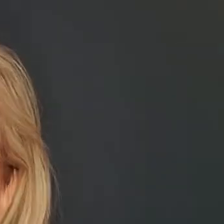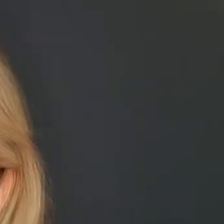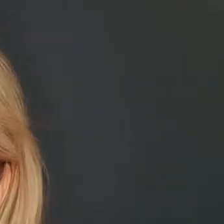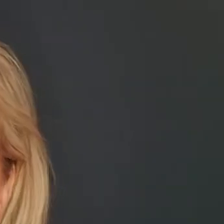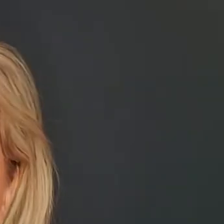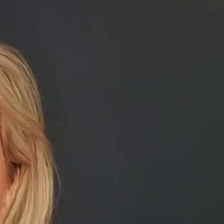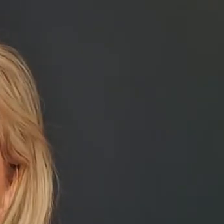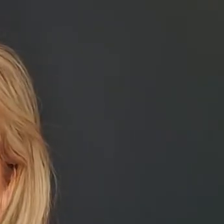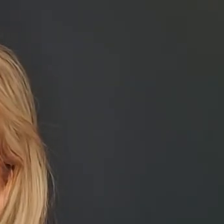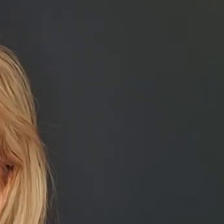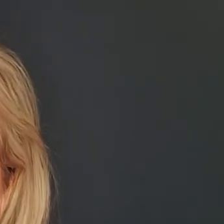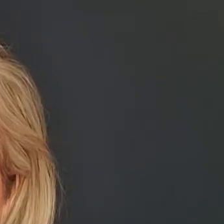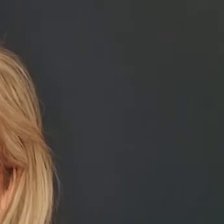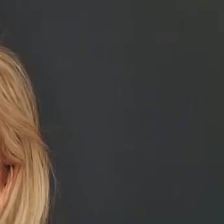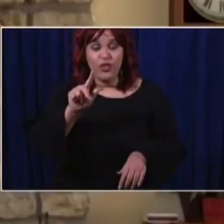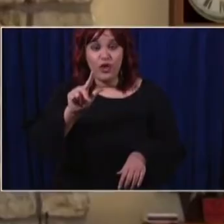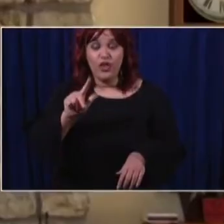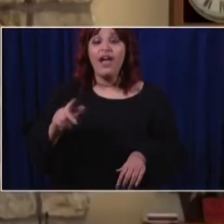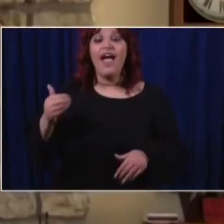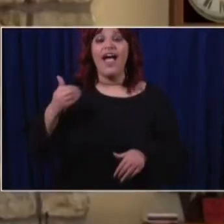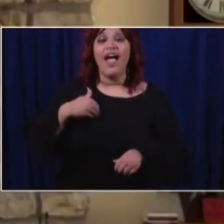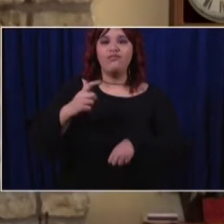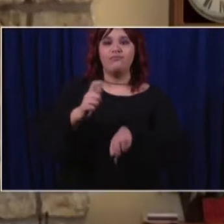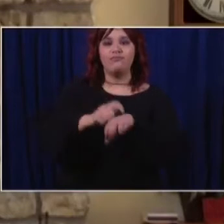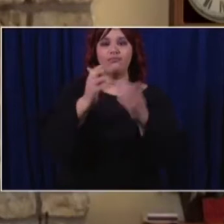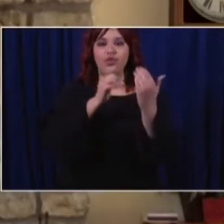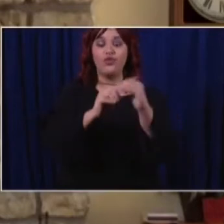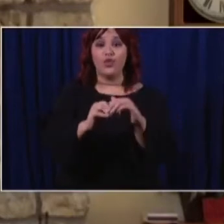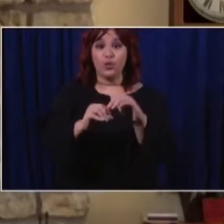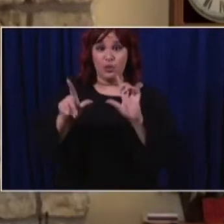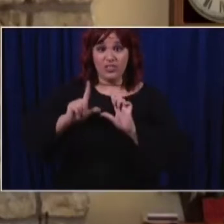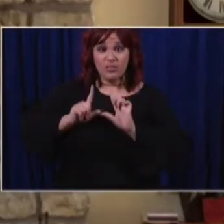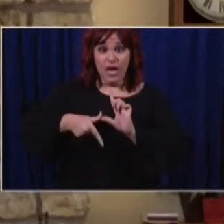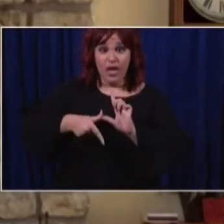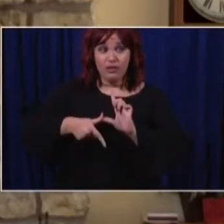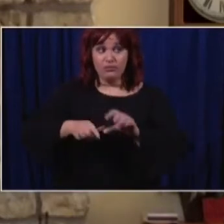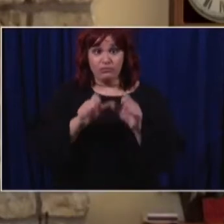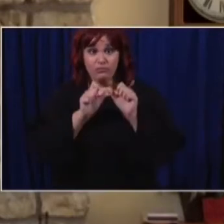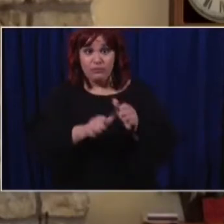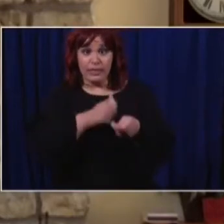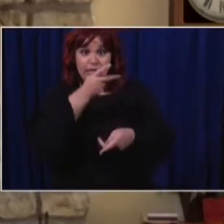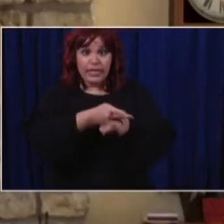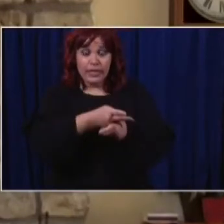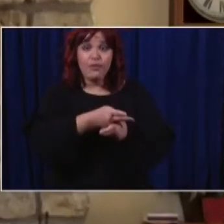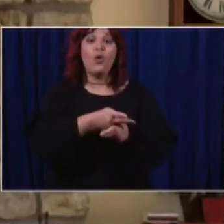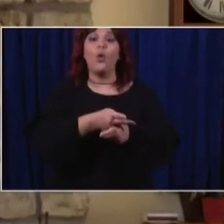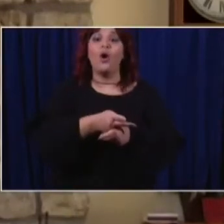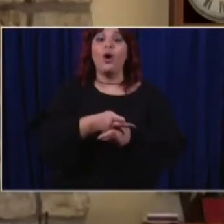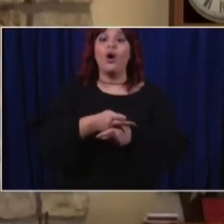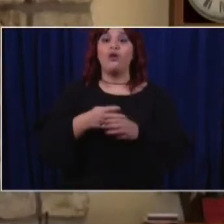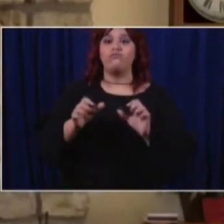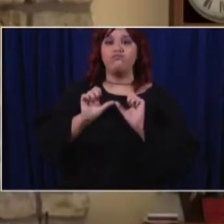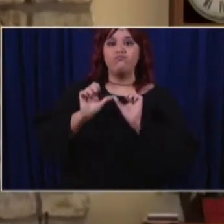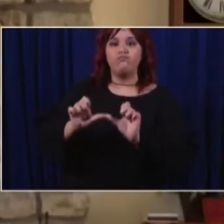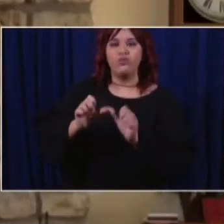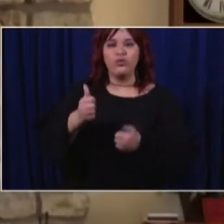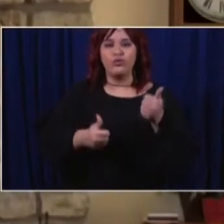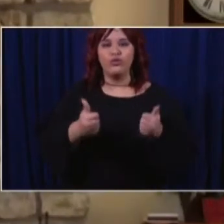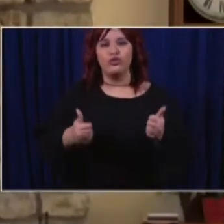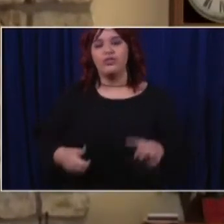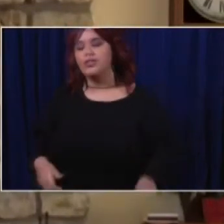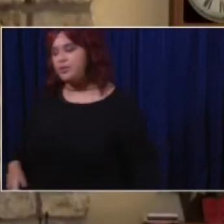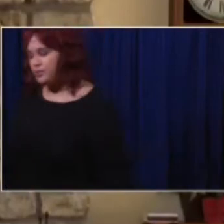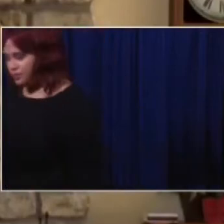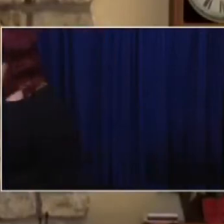So here's what the state is doing. First, I should mention, Ohio Governor Mike DeWine did say today that the current curfew in the state will be continued